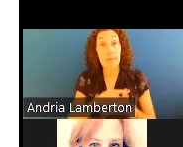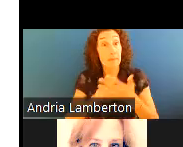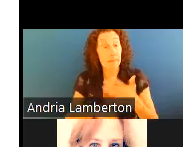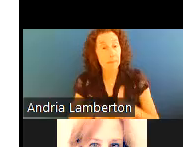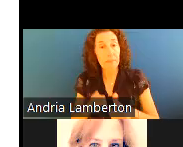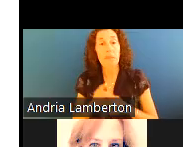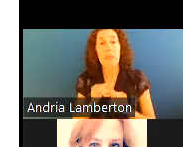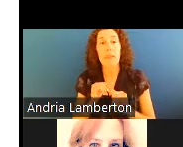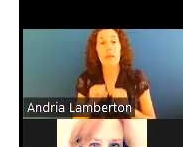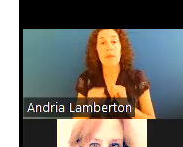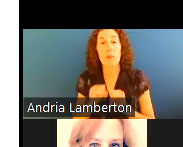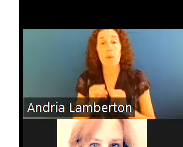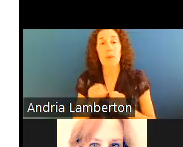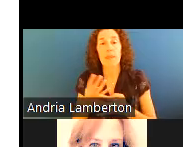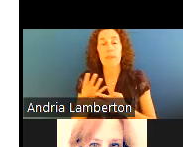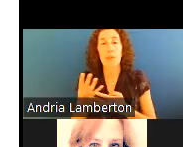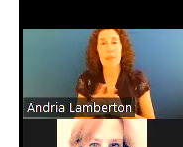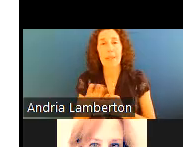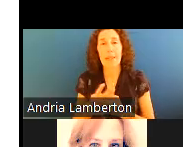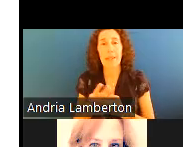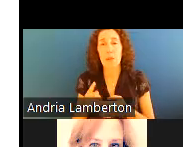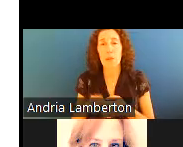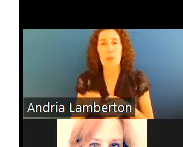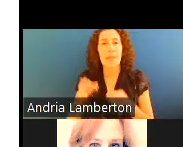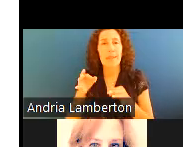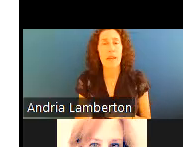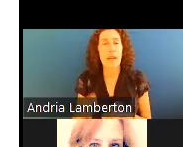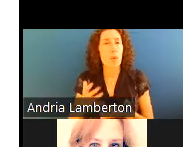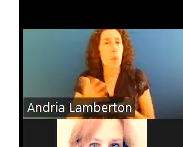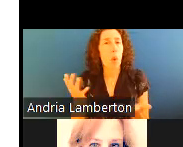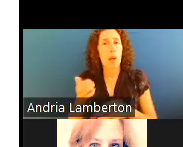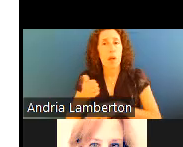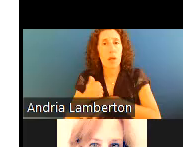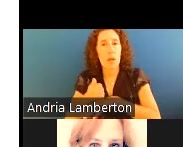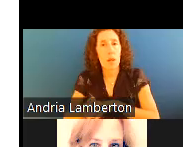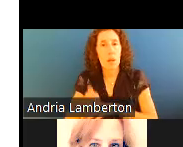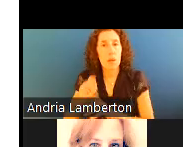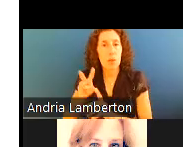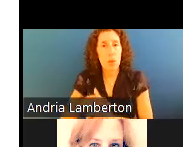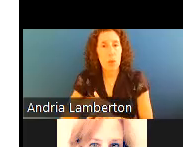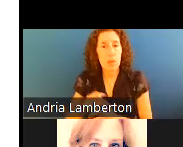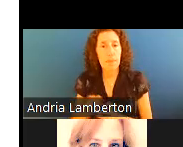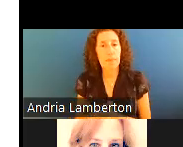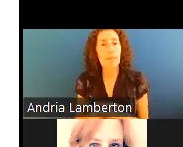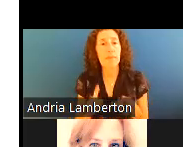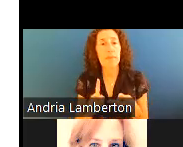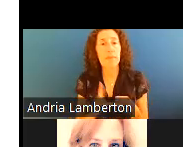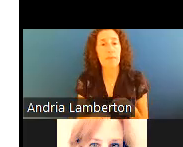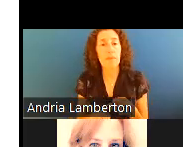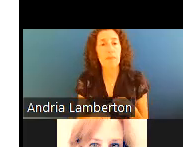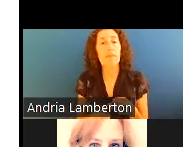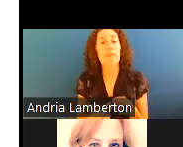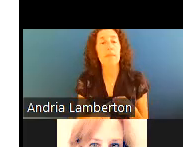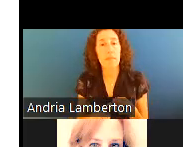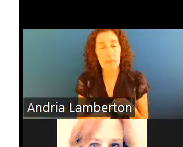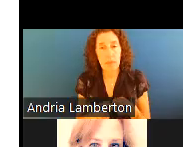to charge. It can also include informing survivors about potential plea